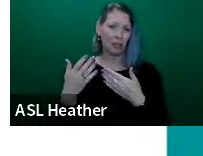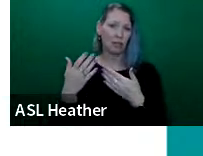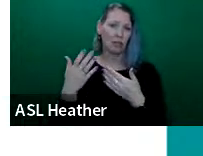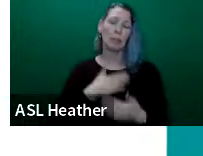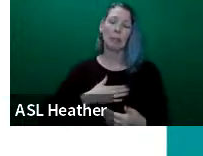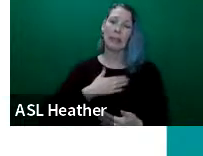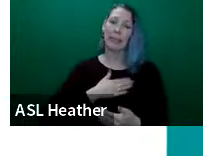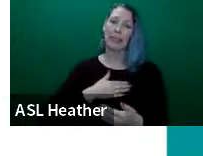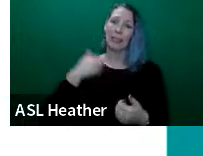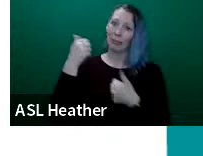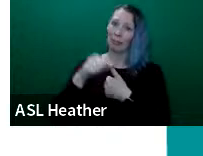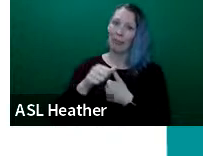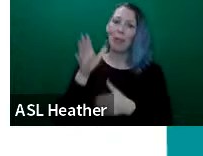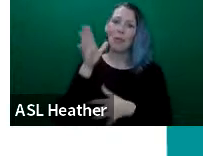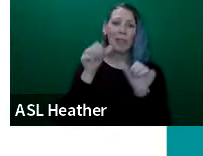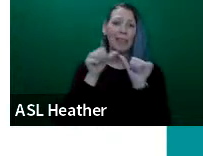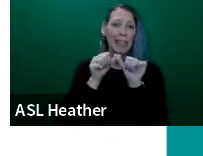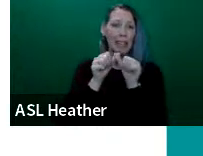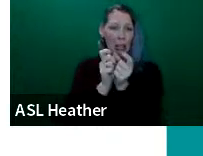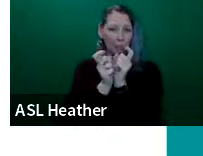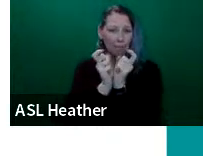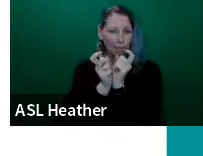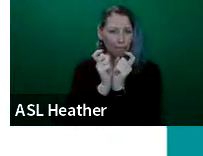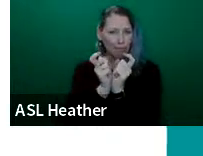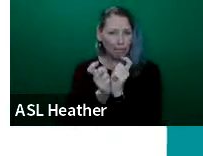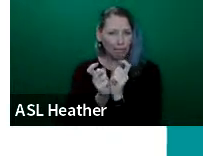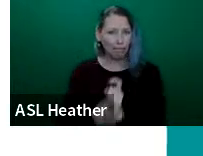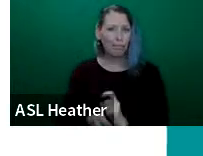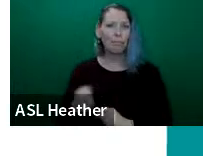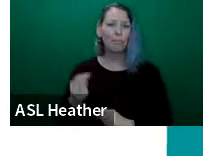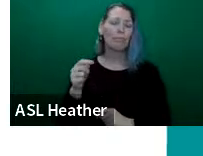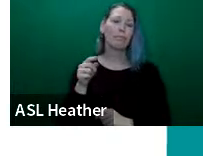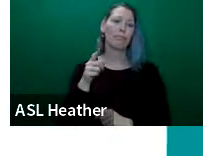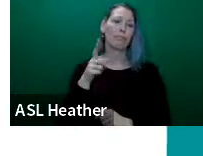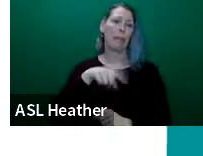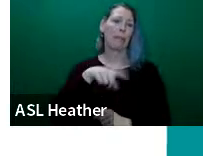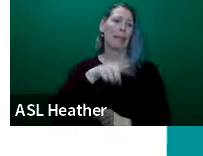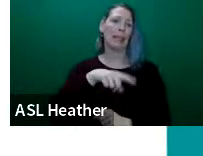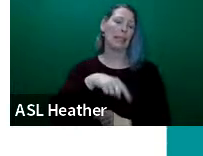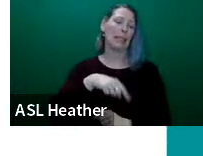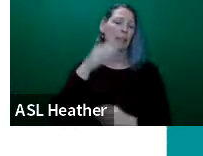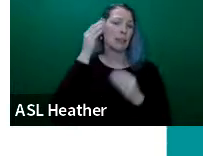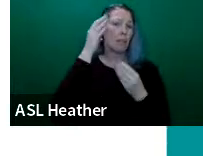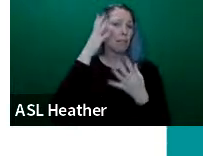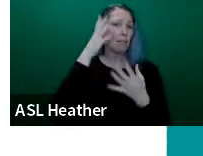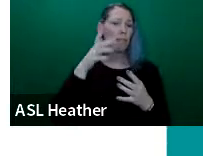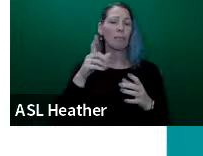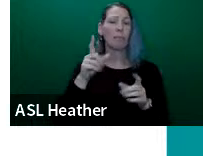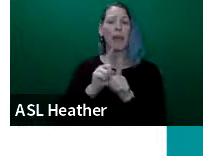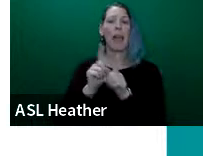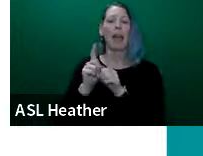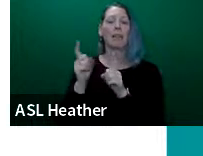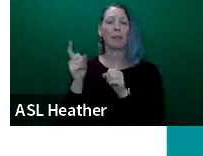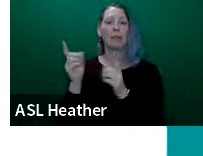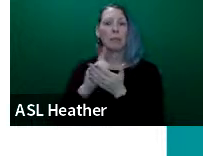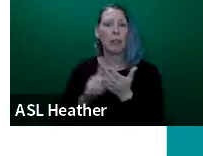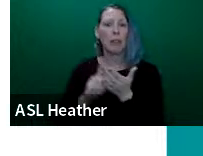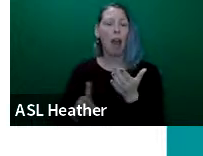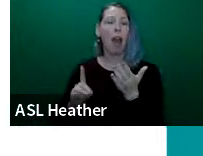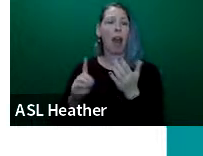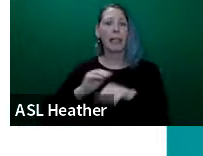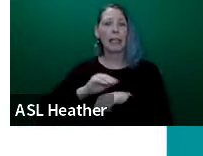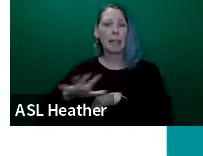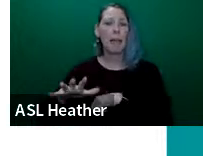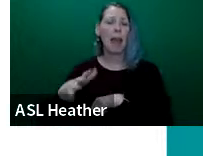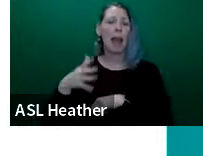please be reminded, we'll continue to refine these components as design advances and benefits and impacts are better